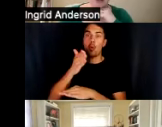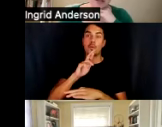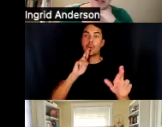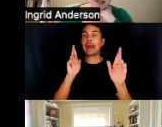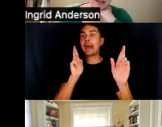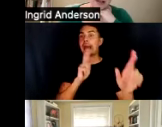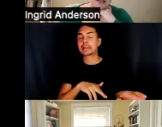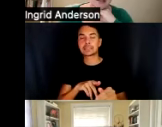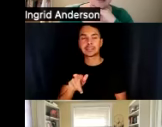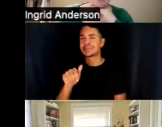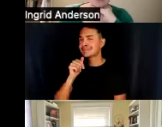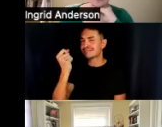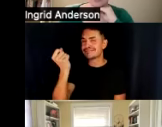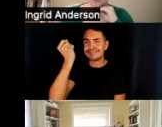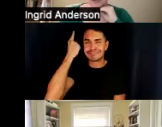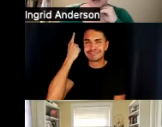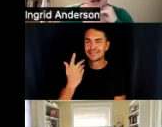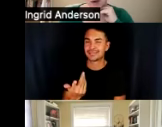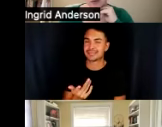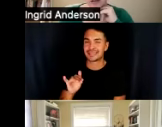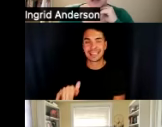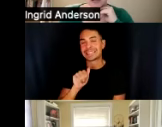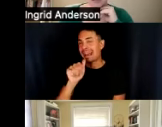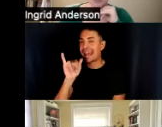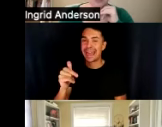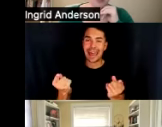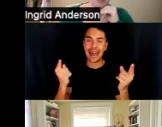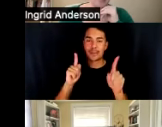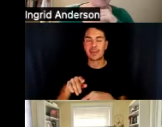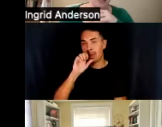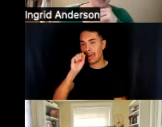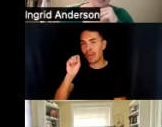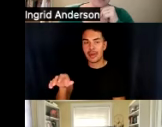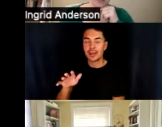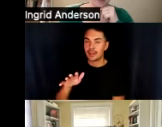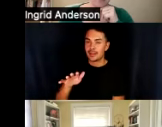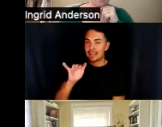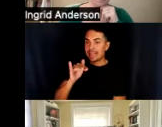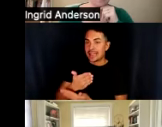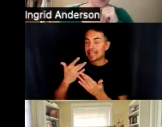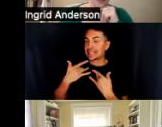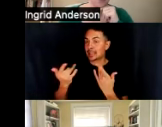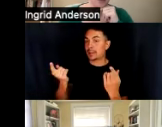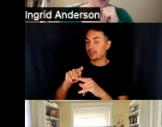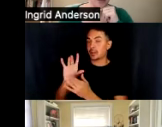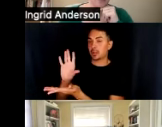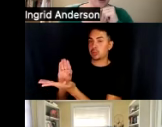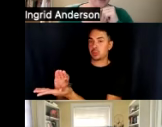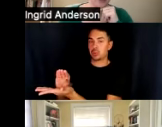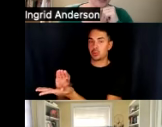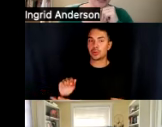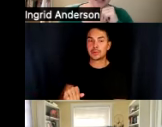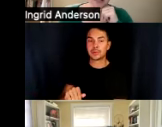didn't understand, that's not really what happened, that kind of thing. And we have